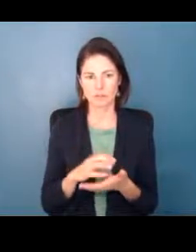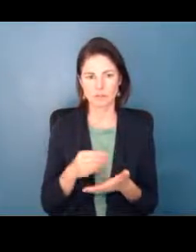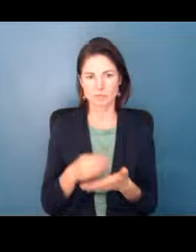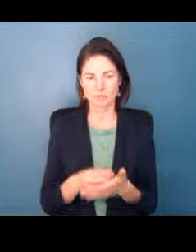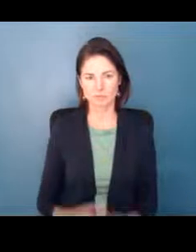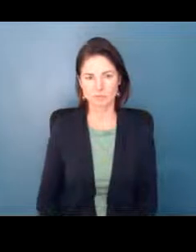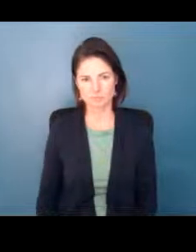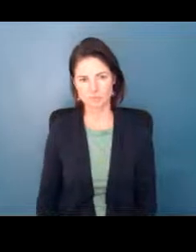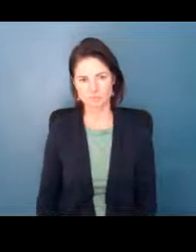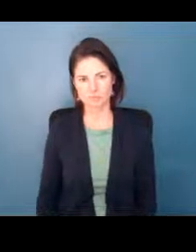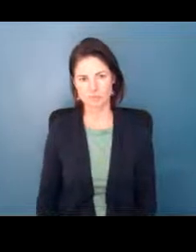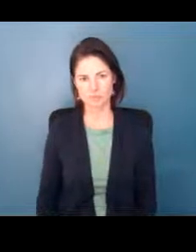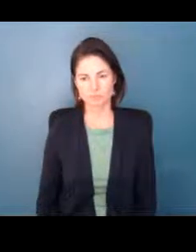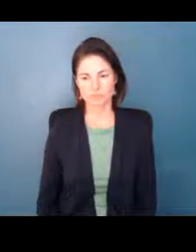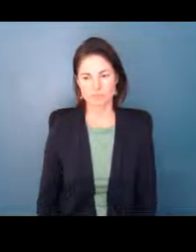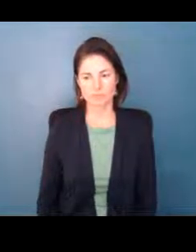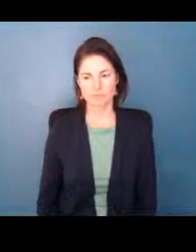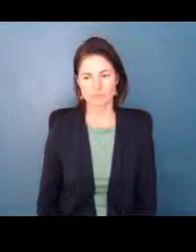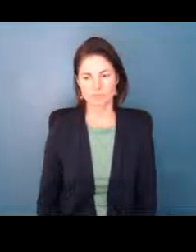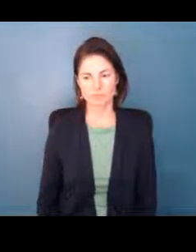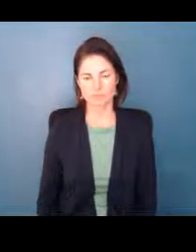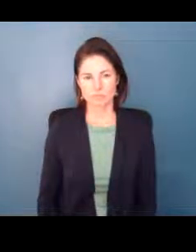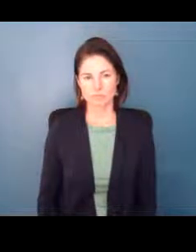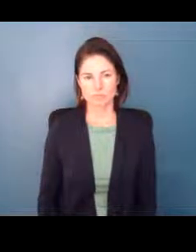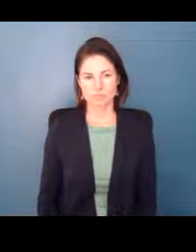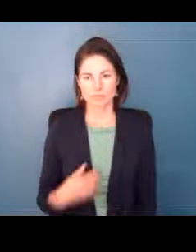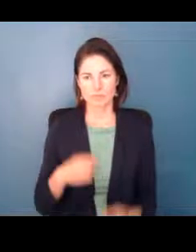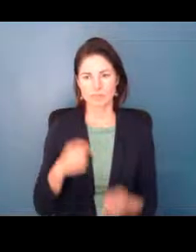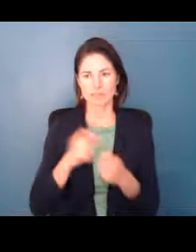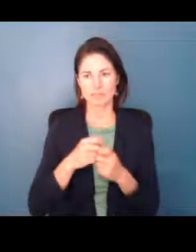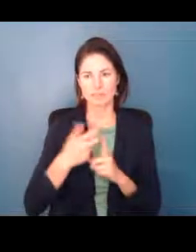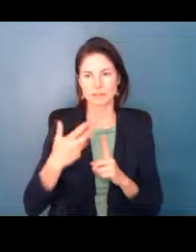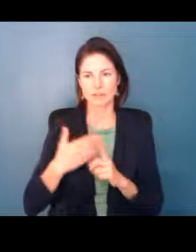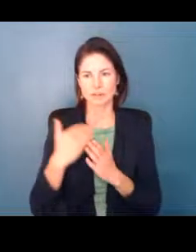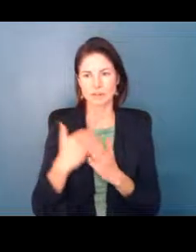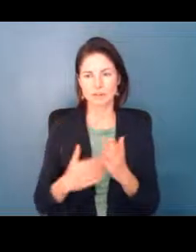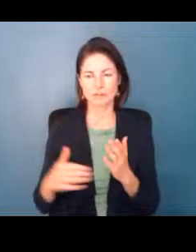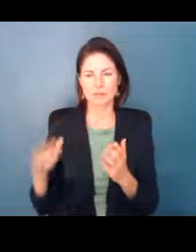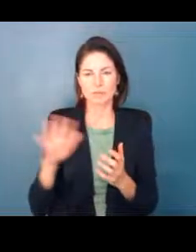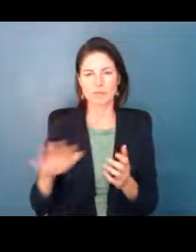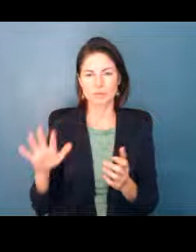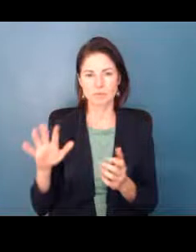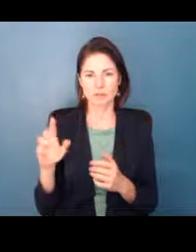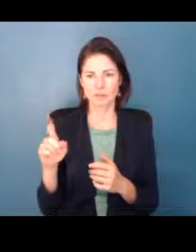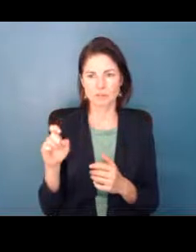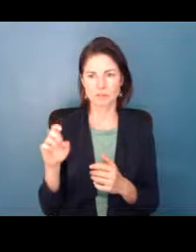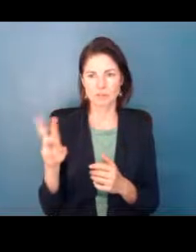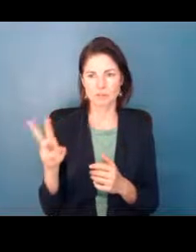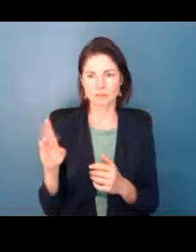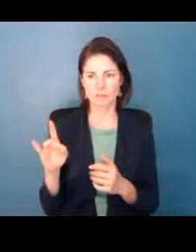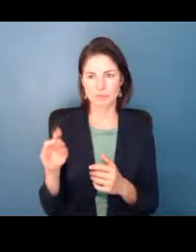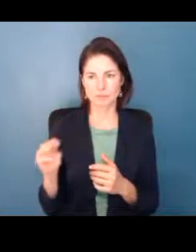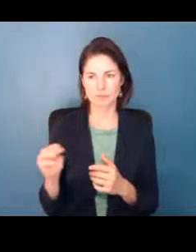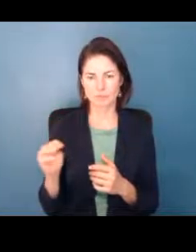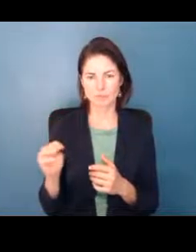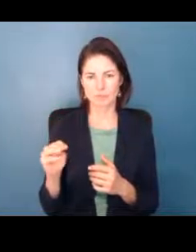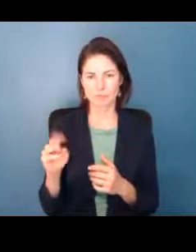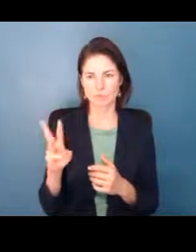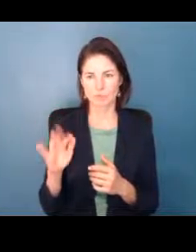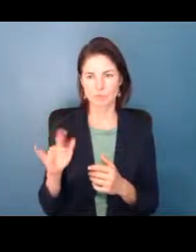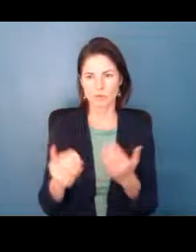There's a detailed list in the book item. Approximately 160 million of that was for wildfires, 130 million was for